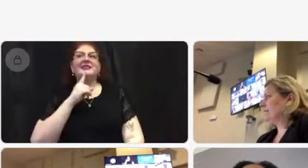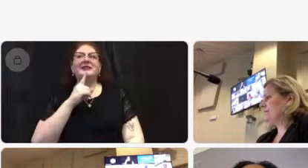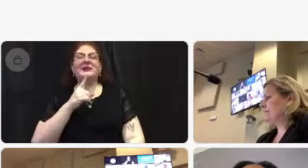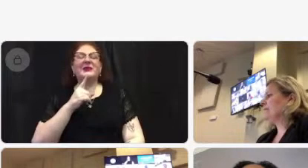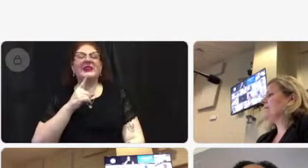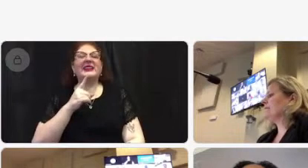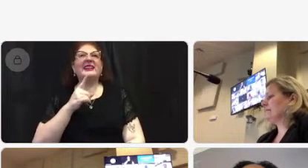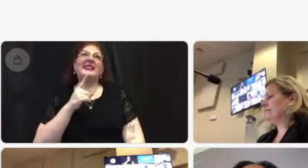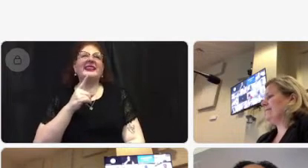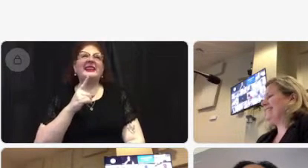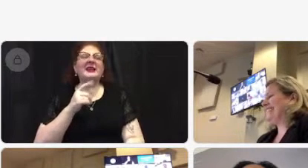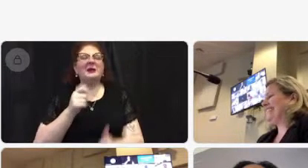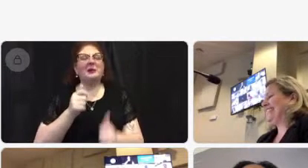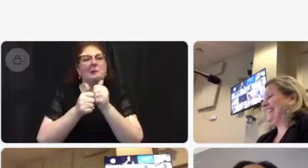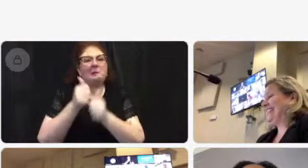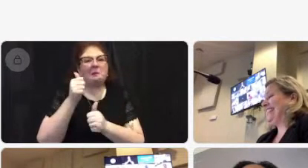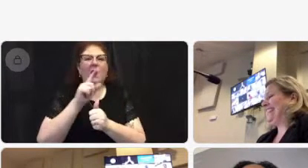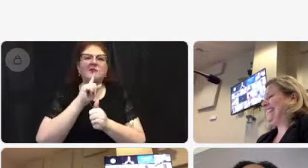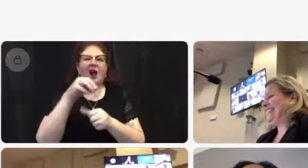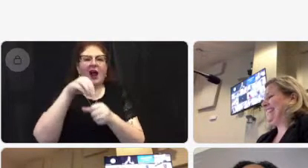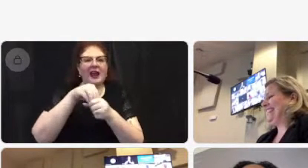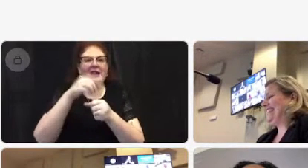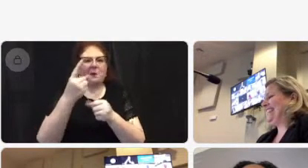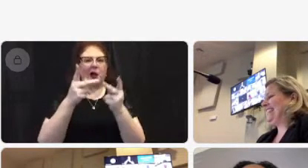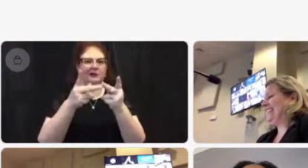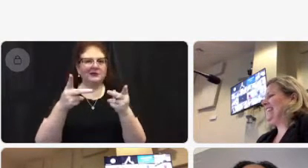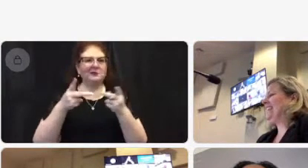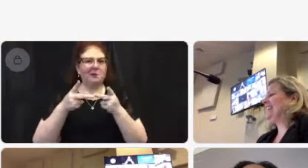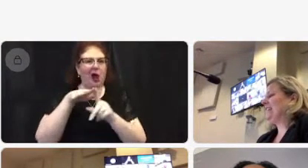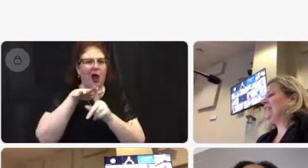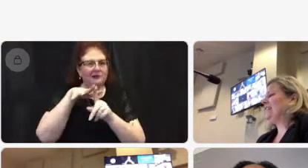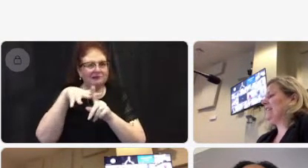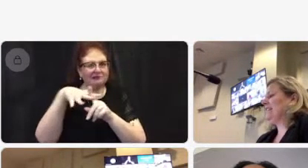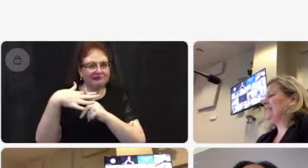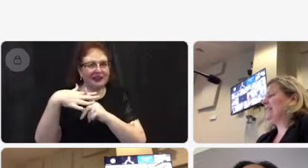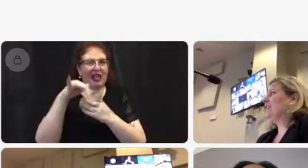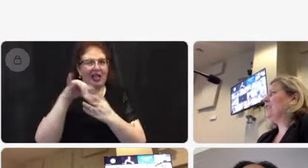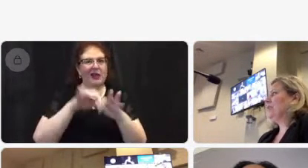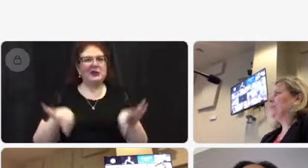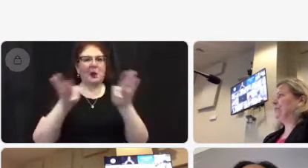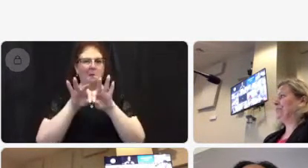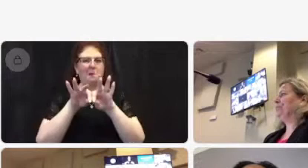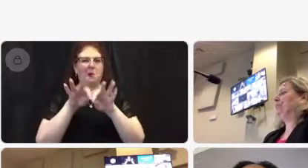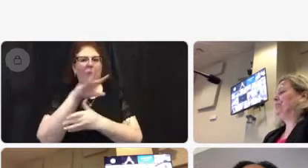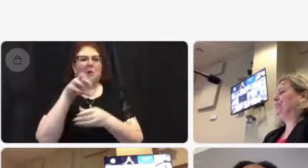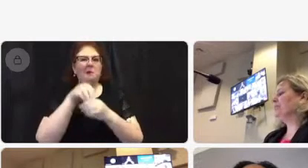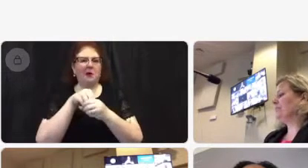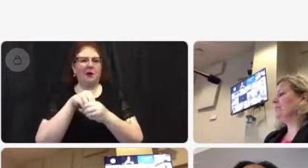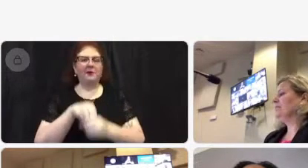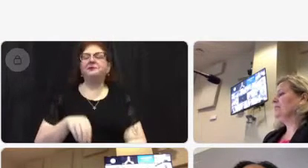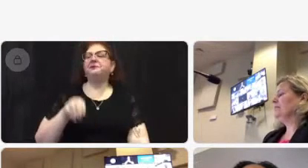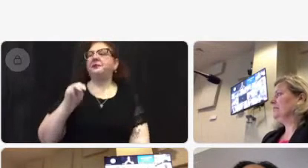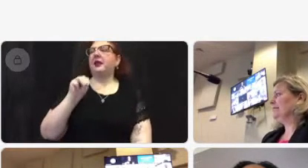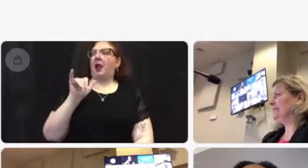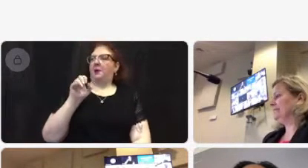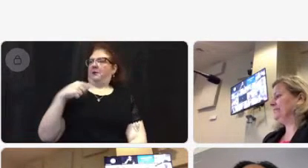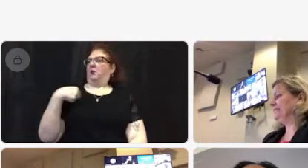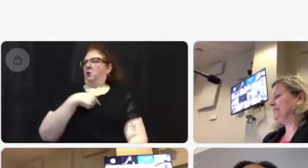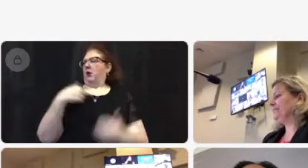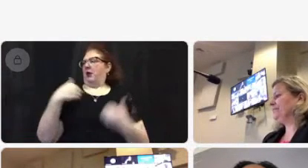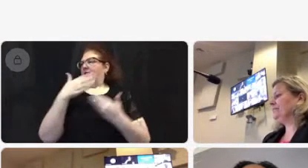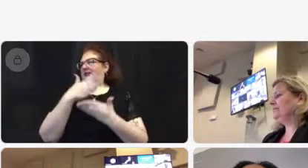one spot. And I think that's an important part of the discussion. And I think we got some of that information, but I will say,